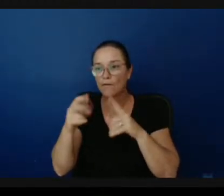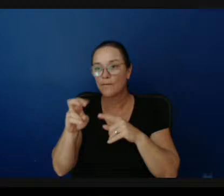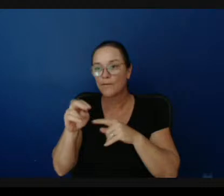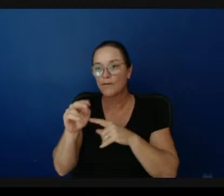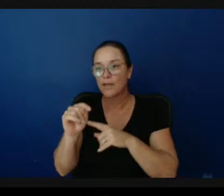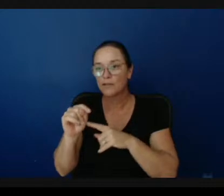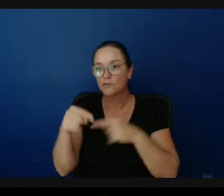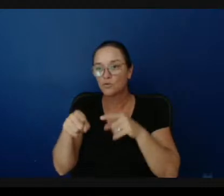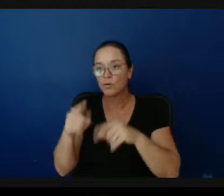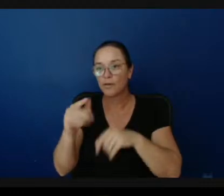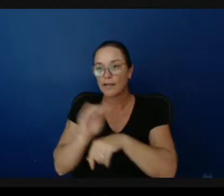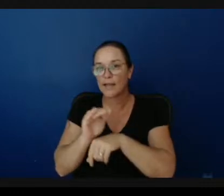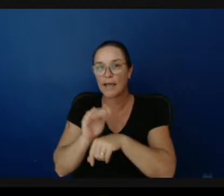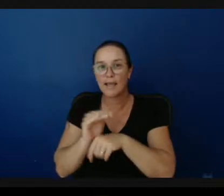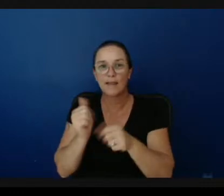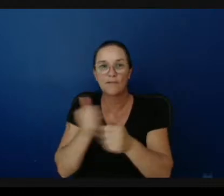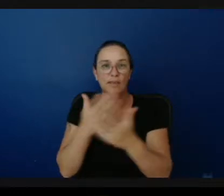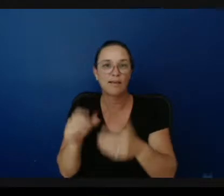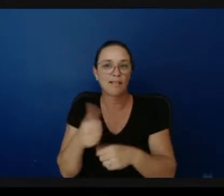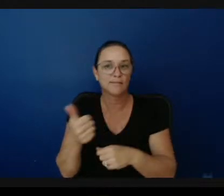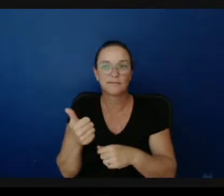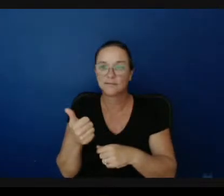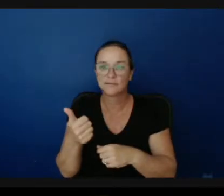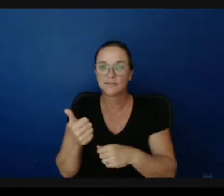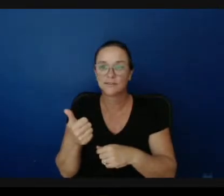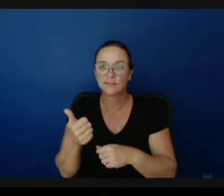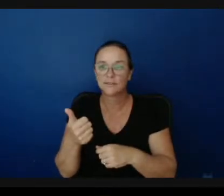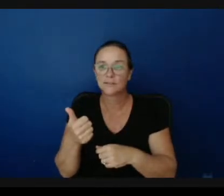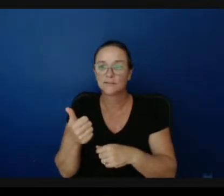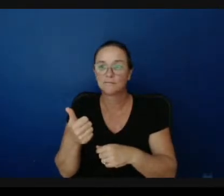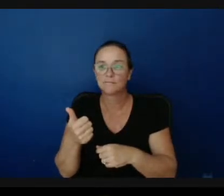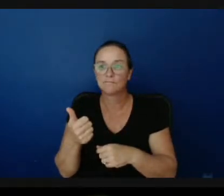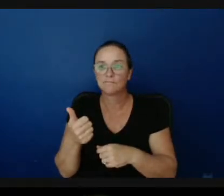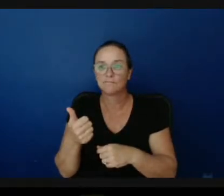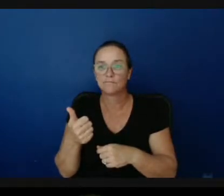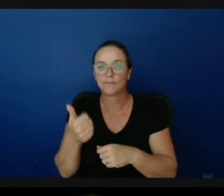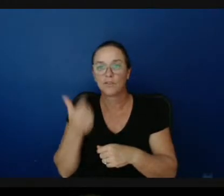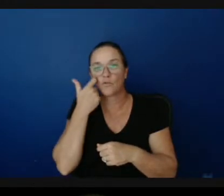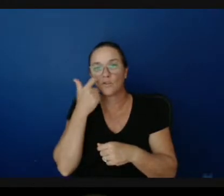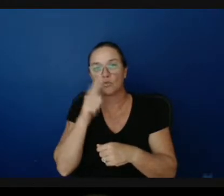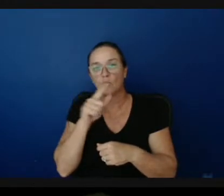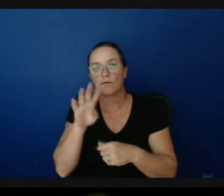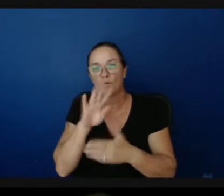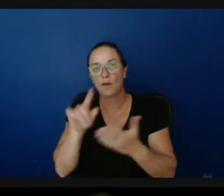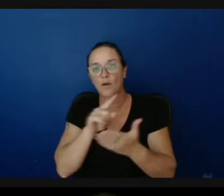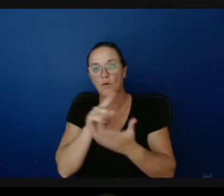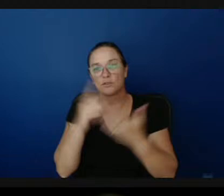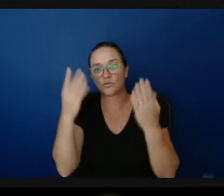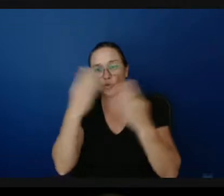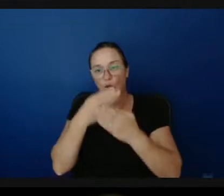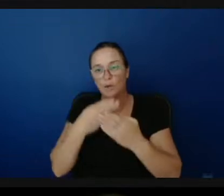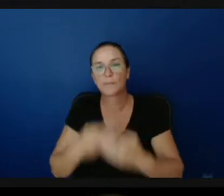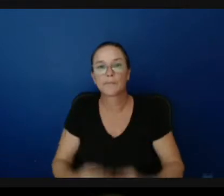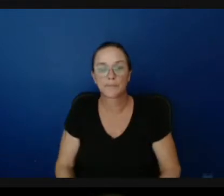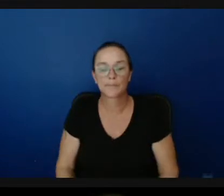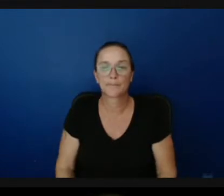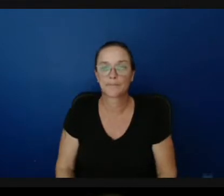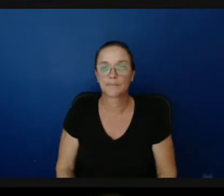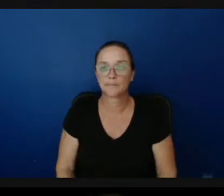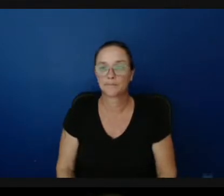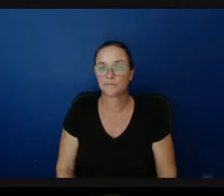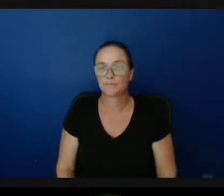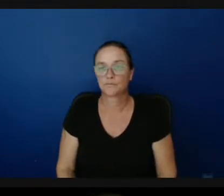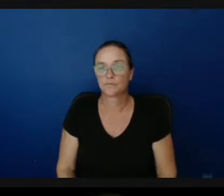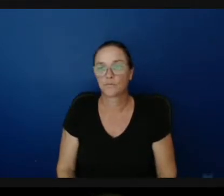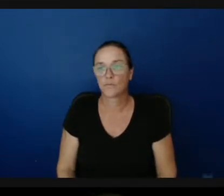here. And everything else is, at least in this most recent 24 hours, dark on the crater floor there. It's a current